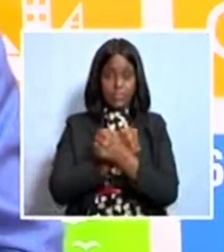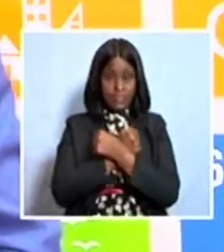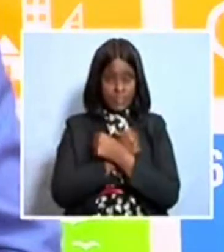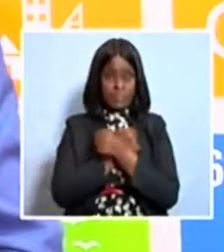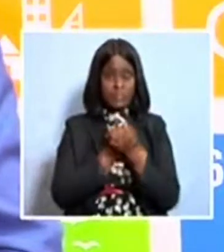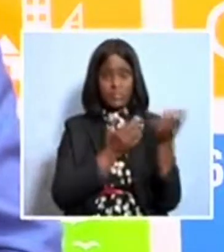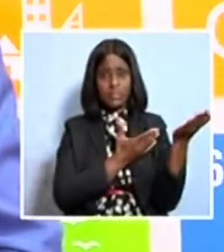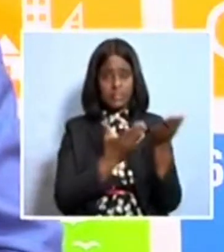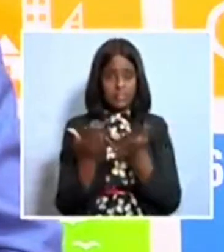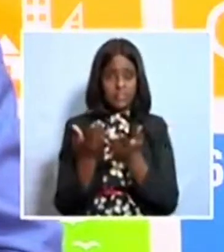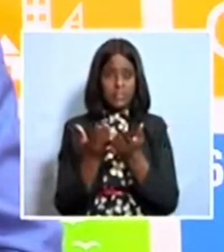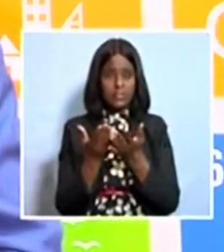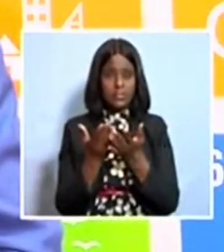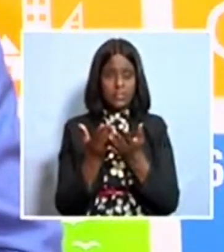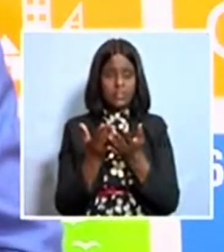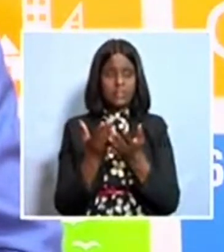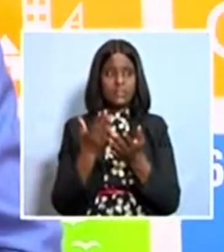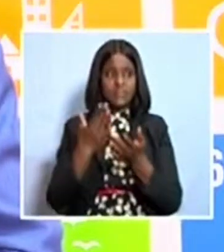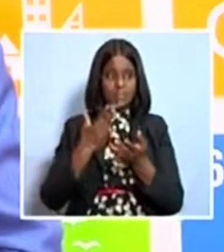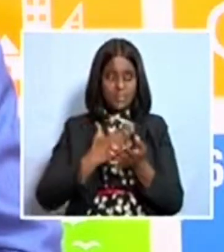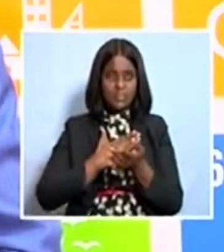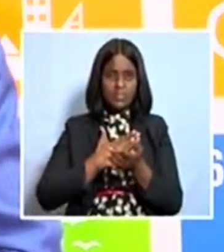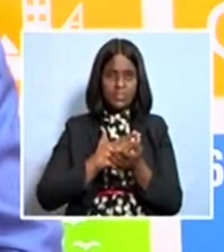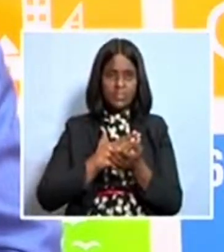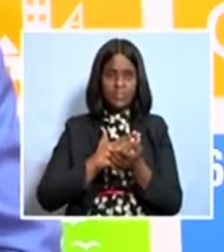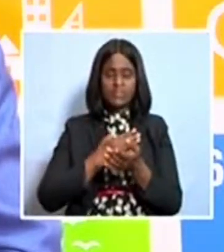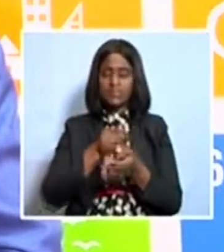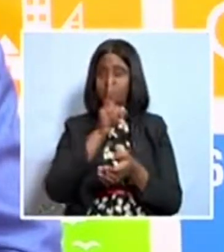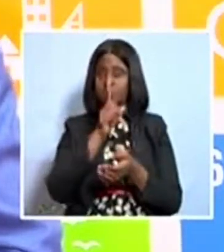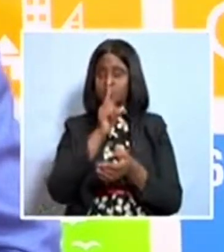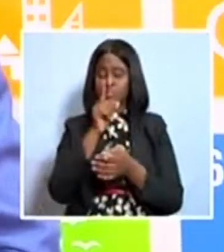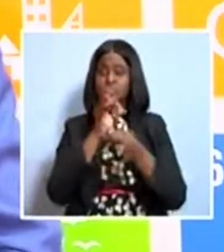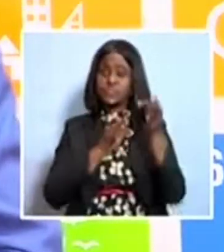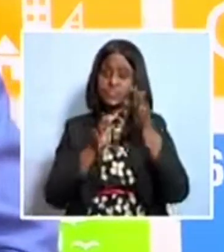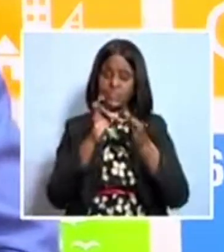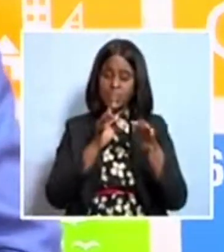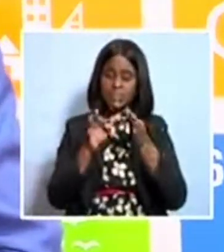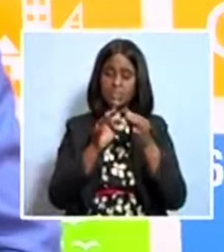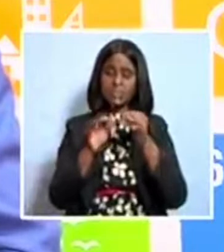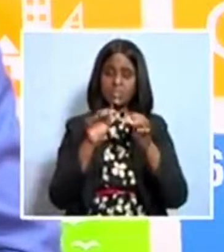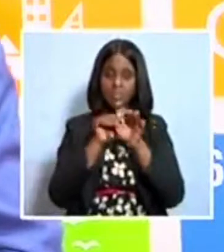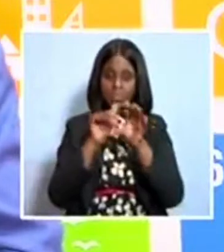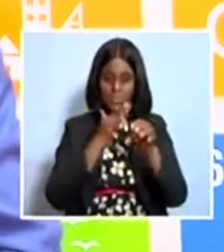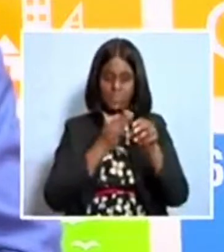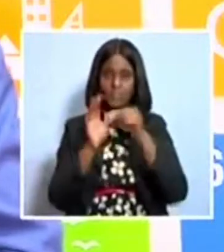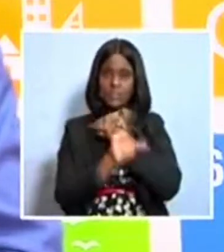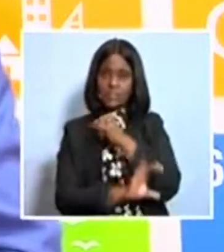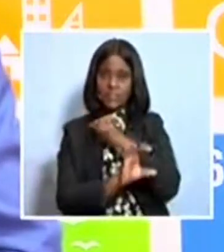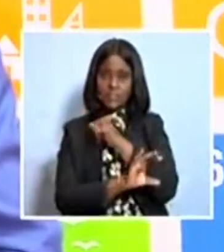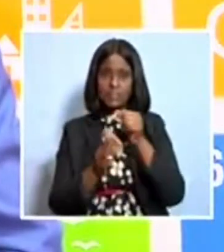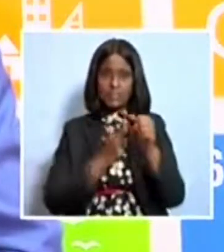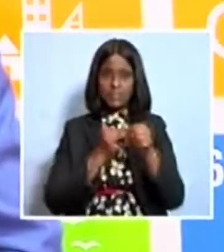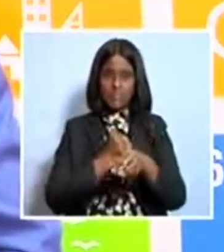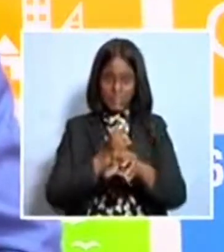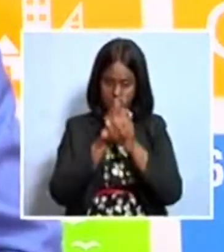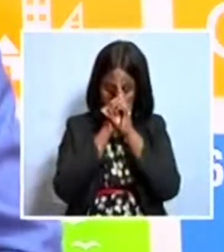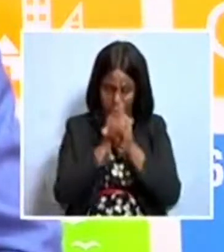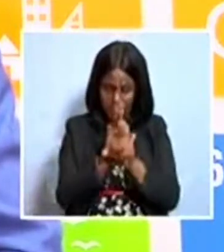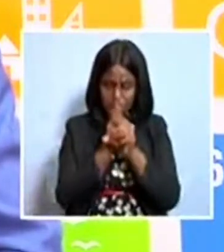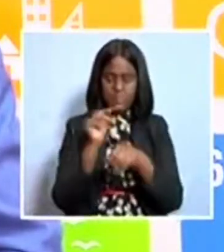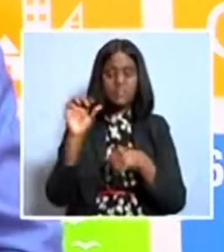bring my expertise to fruition in my country. That is how I decided to come